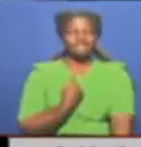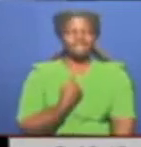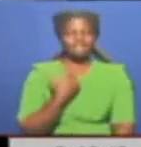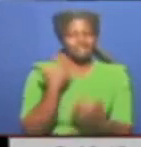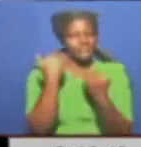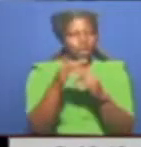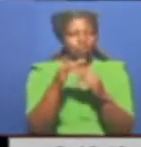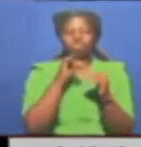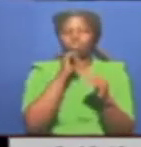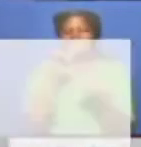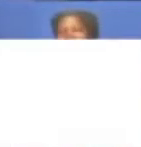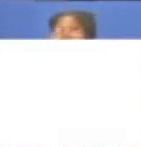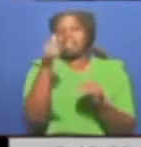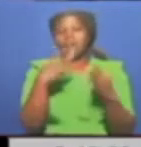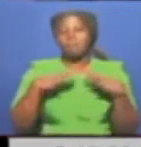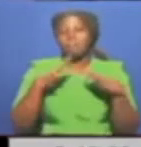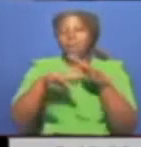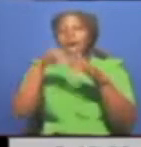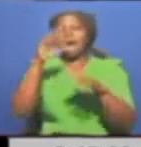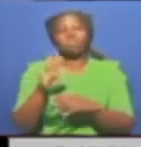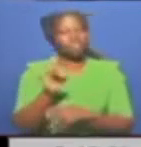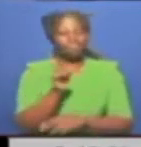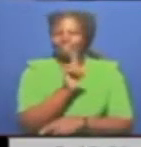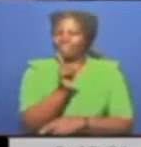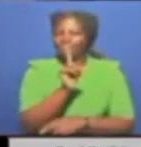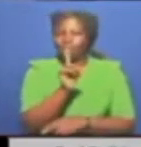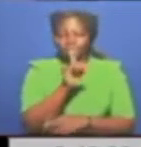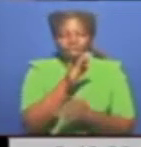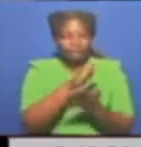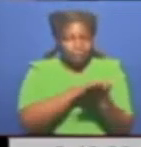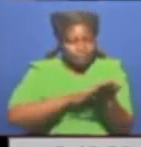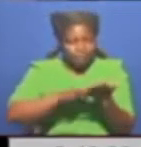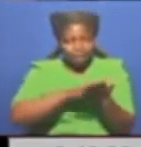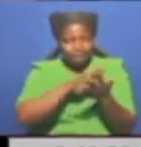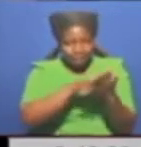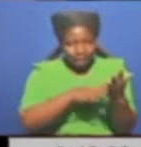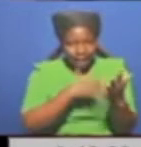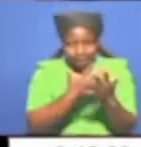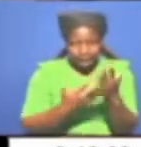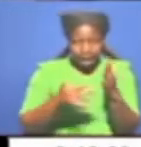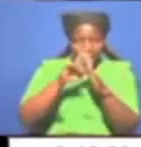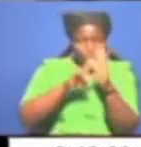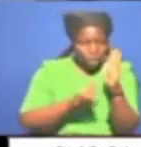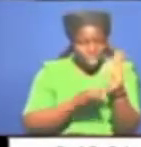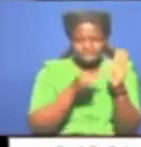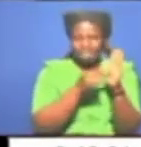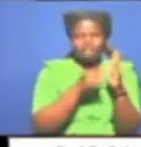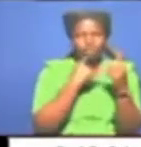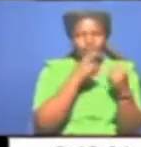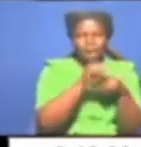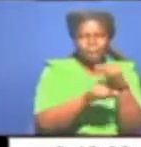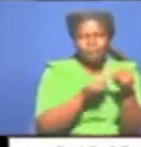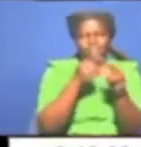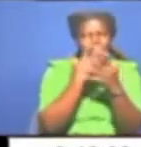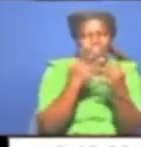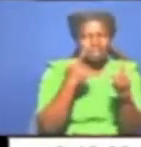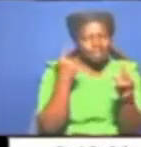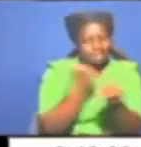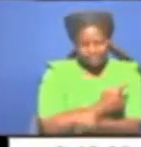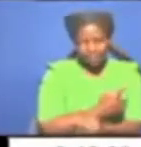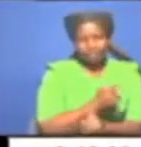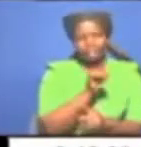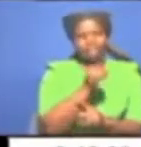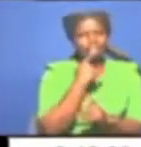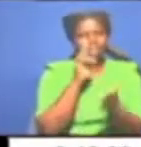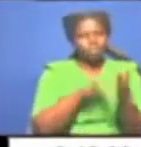posed by the basic structure doctrine talks about something different. It says we